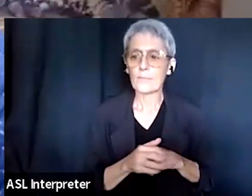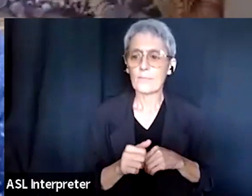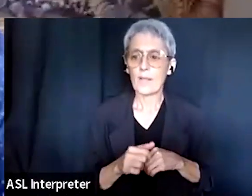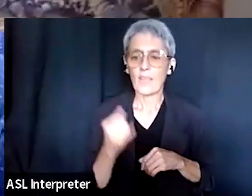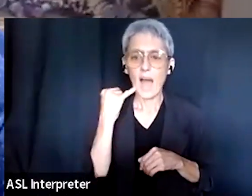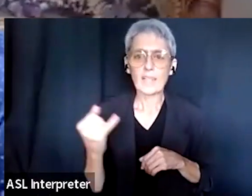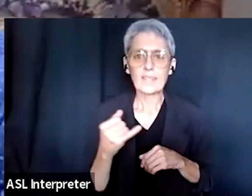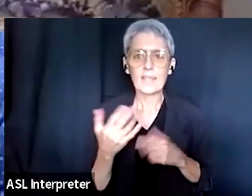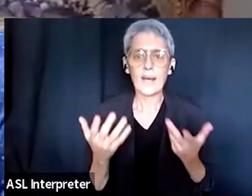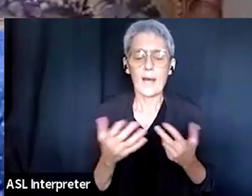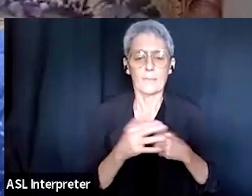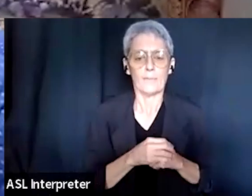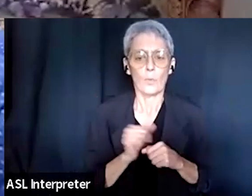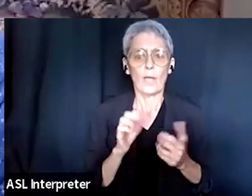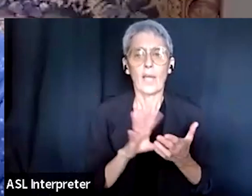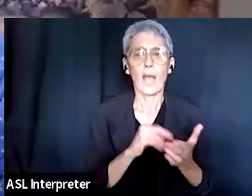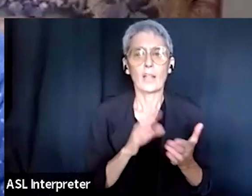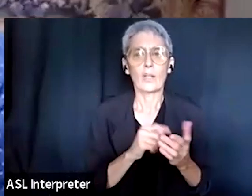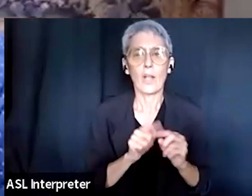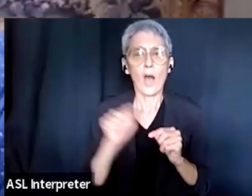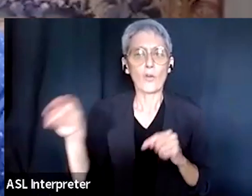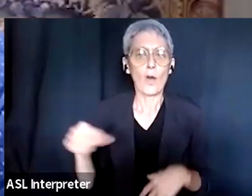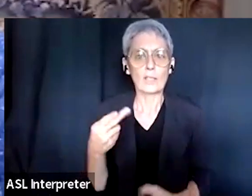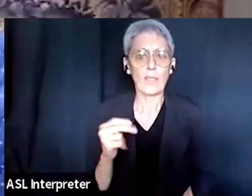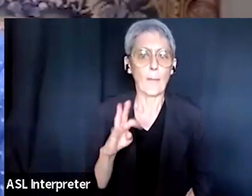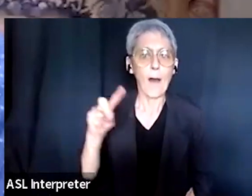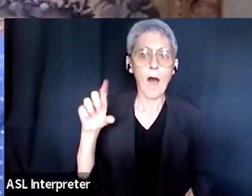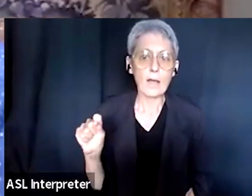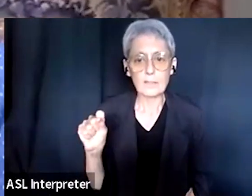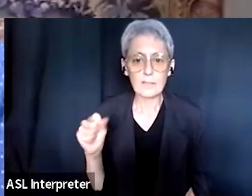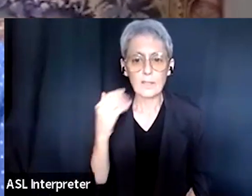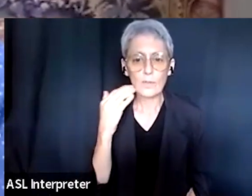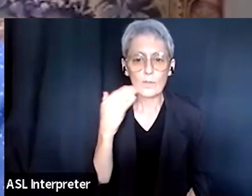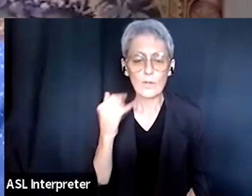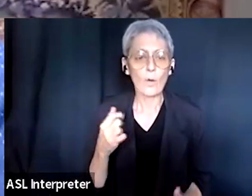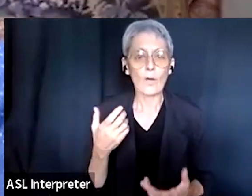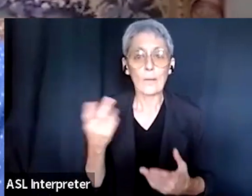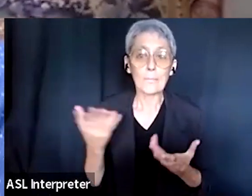across the ponds, if you will, or learn across the differences that we have